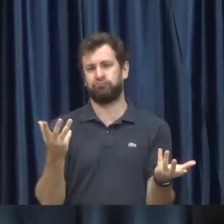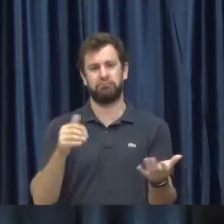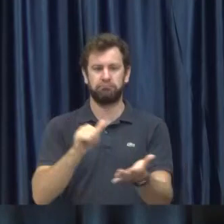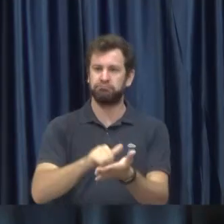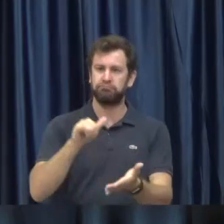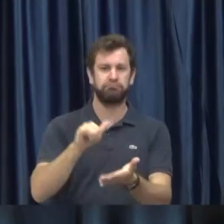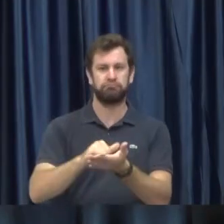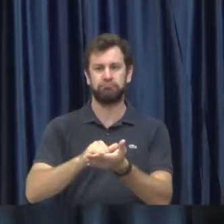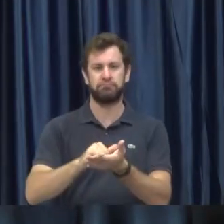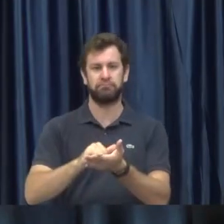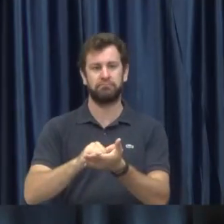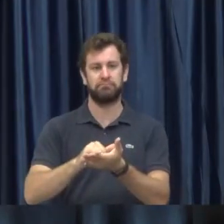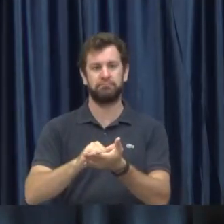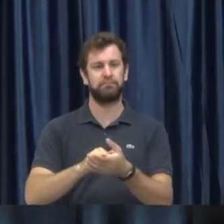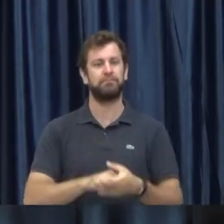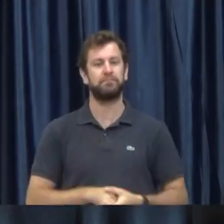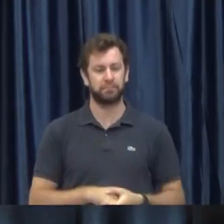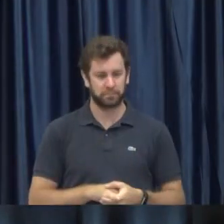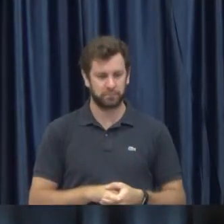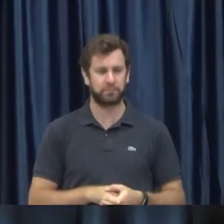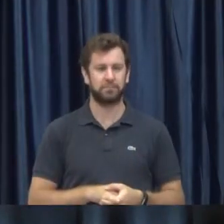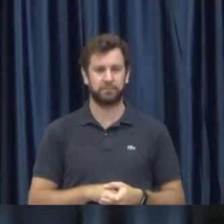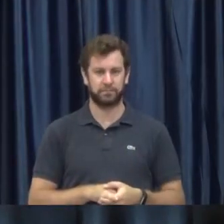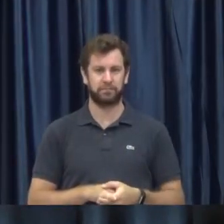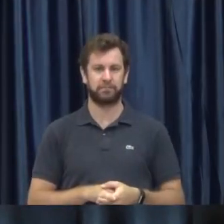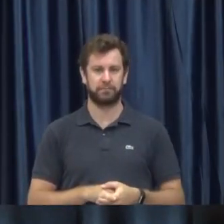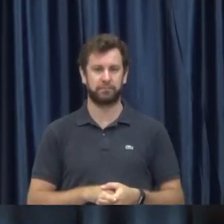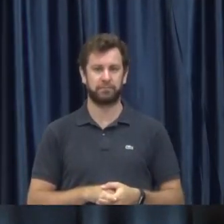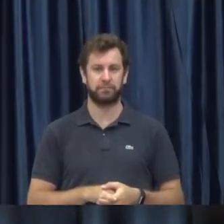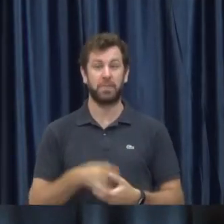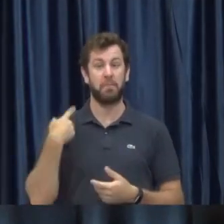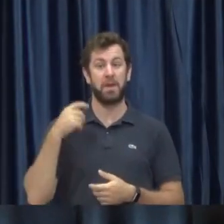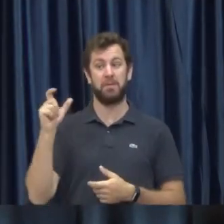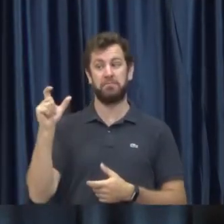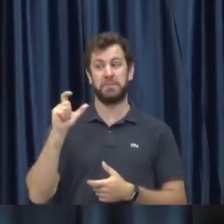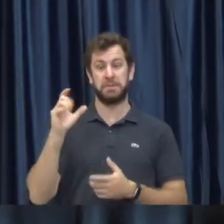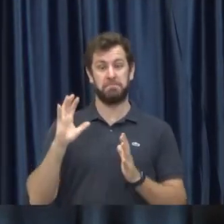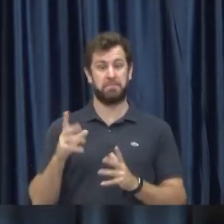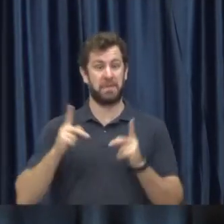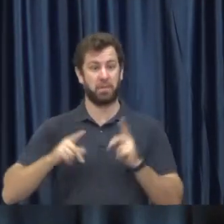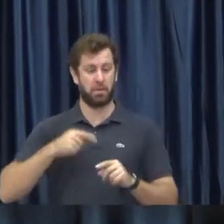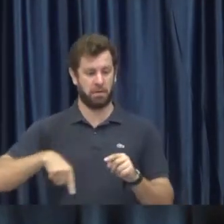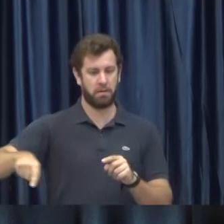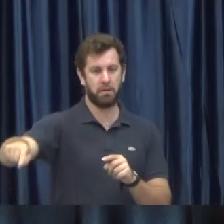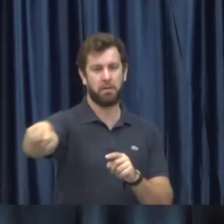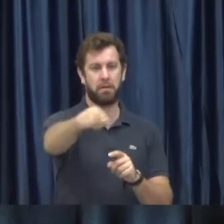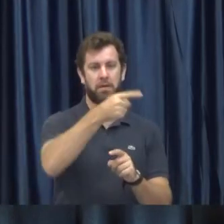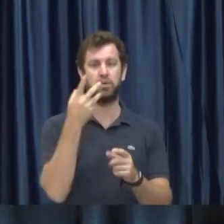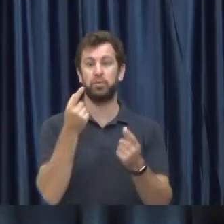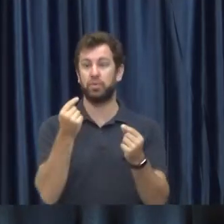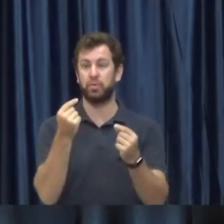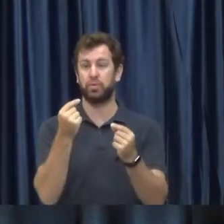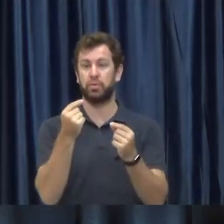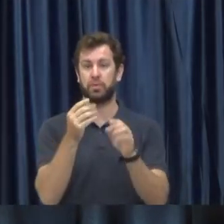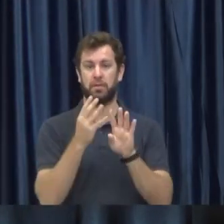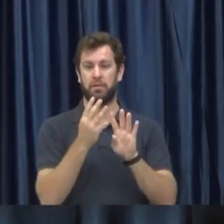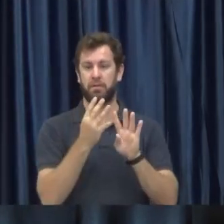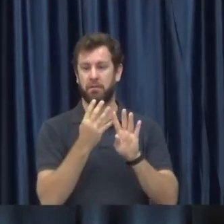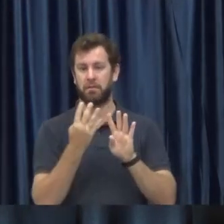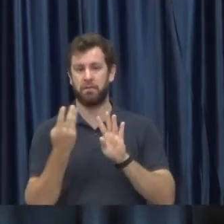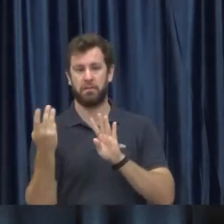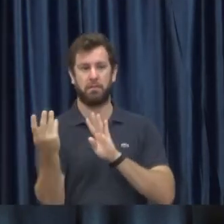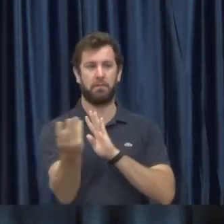And by the power of Allah subhanahu wa ta'ala's religion, the Muslims lined up in concentric